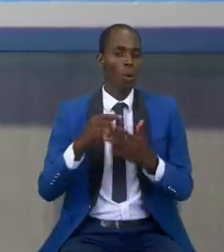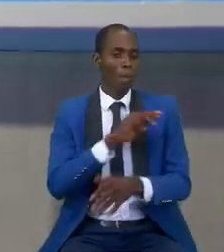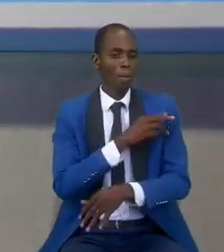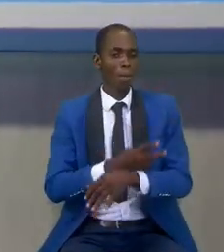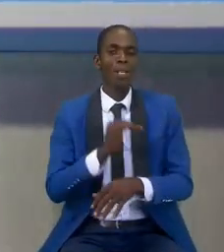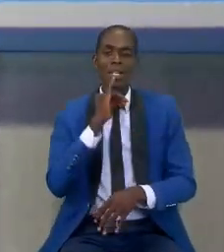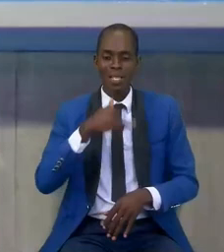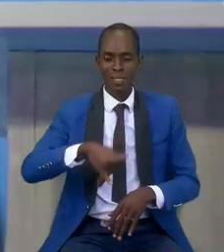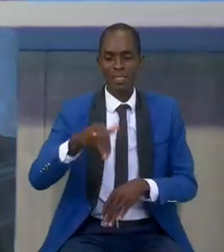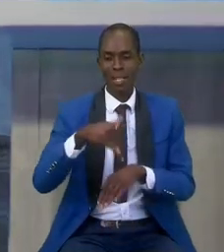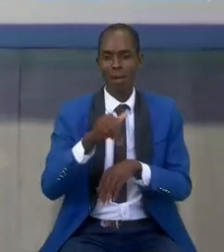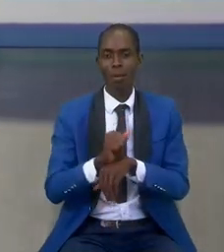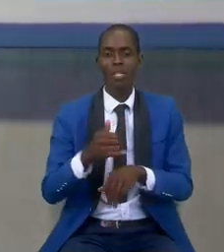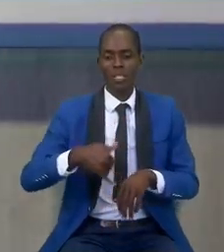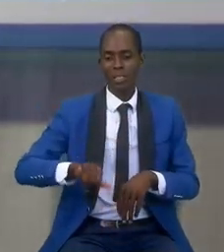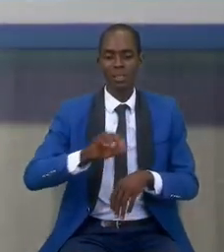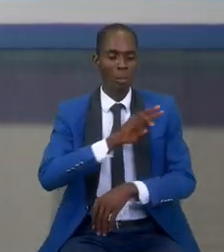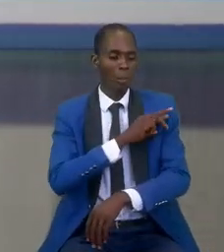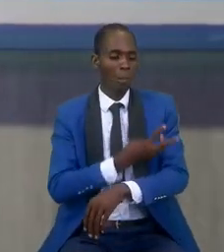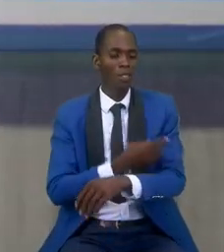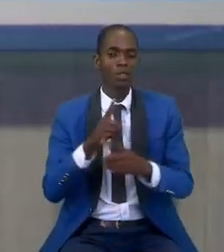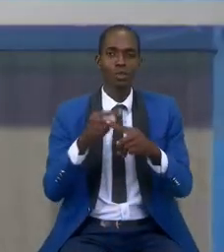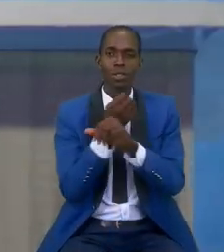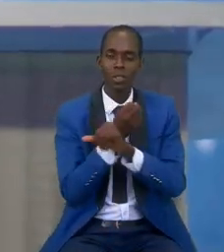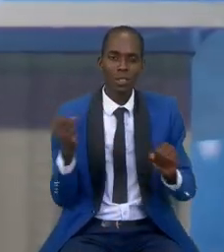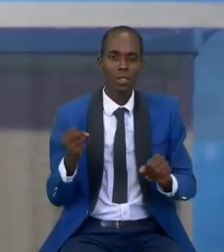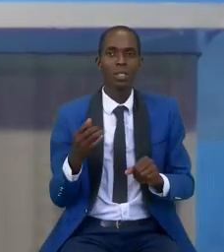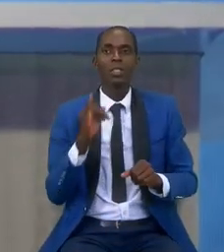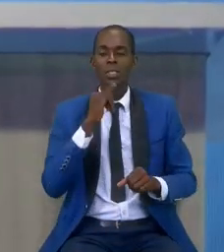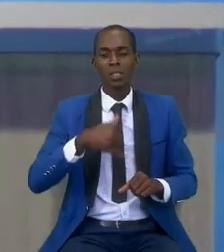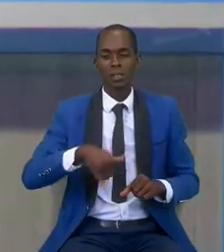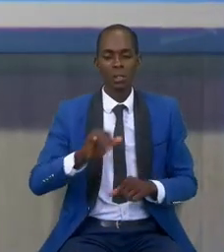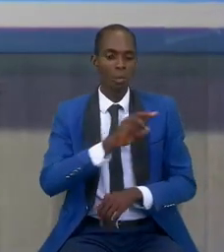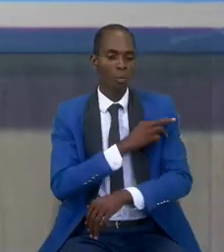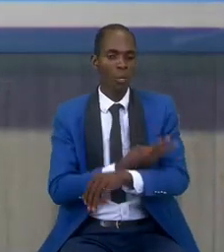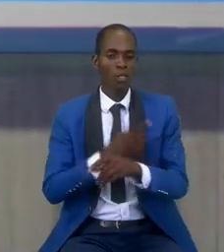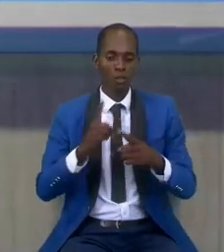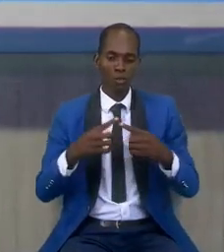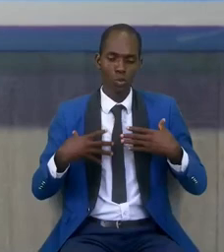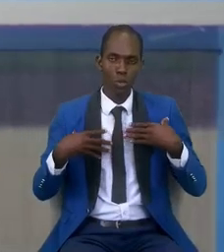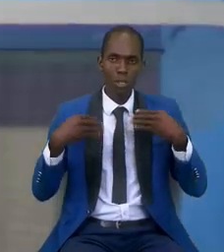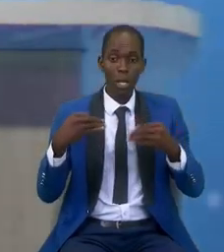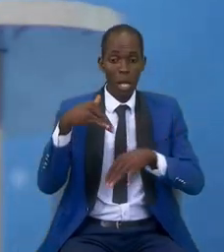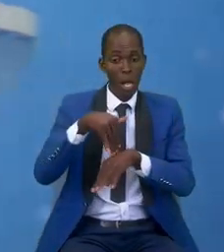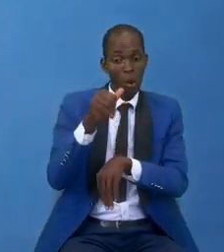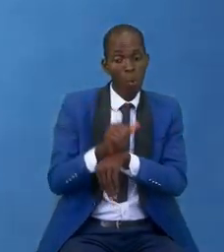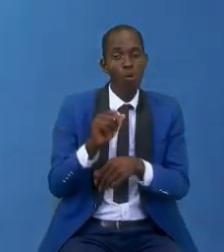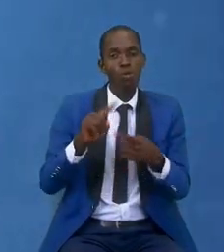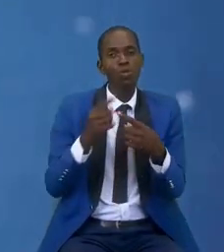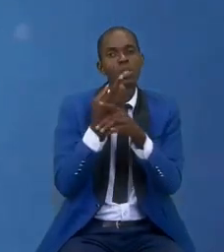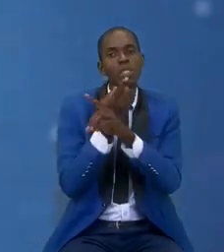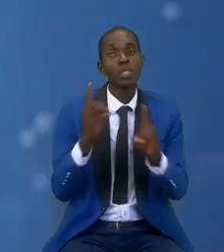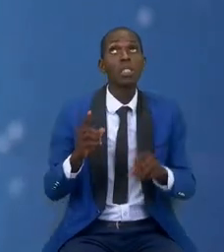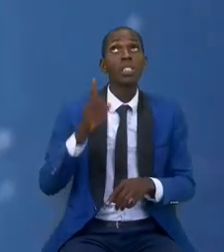is mighty to heal at War to deliver he is mighty to deliver the